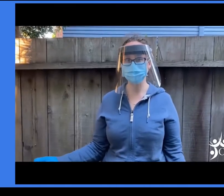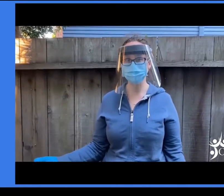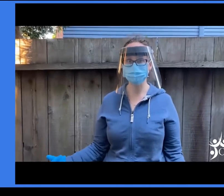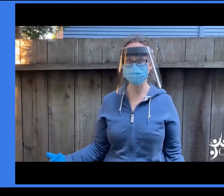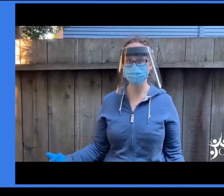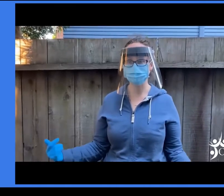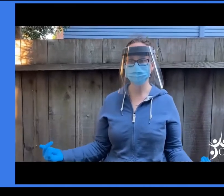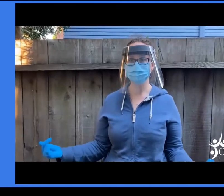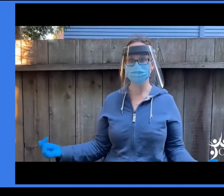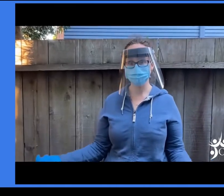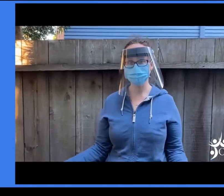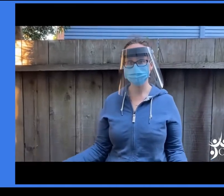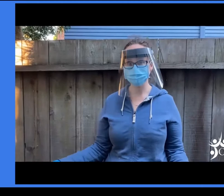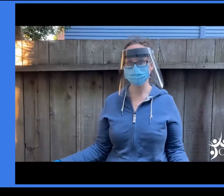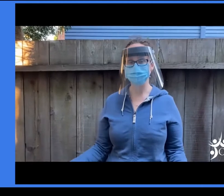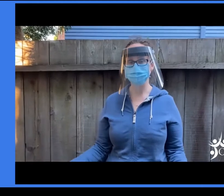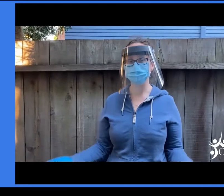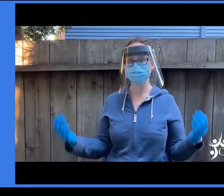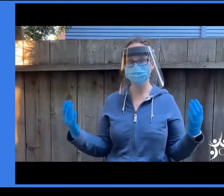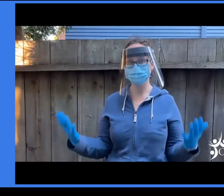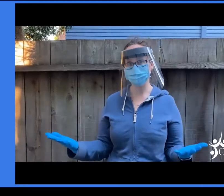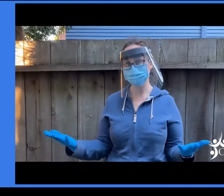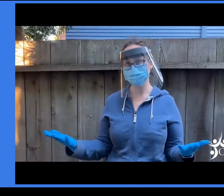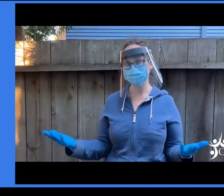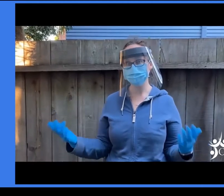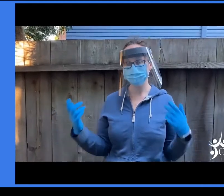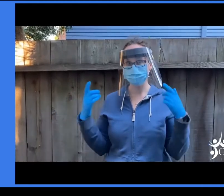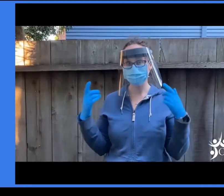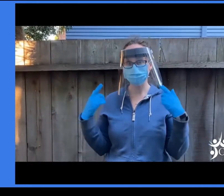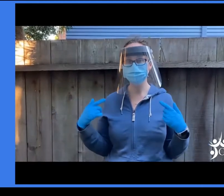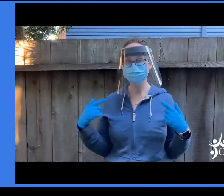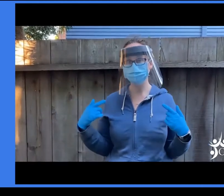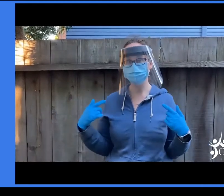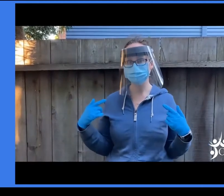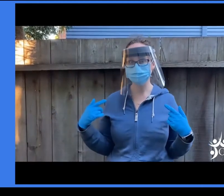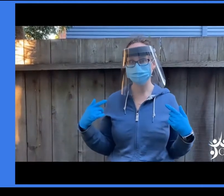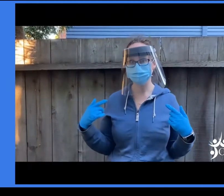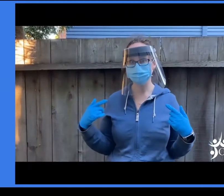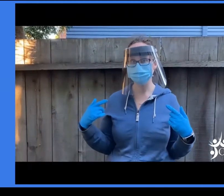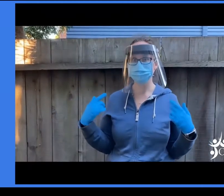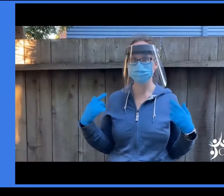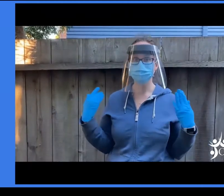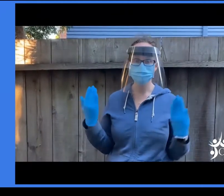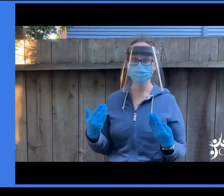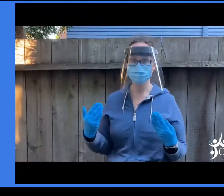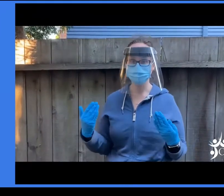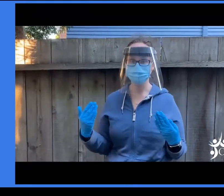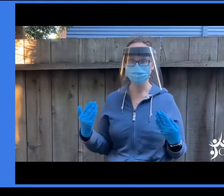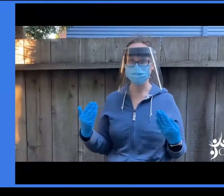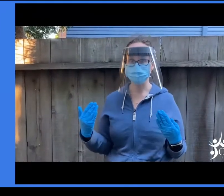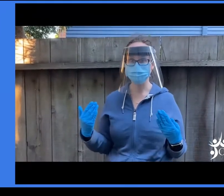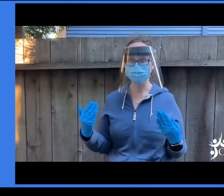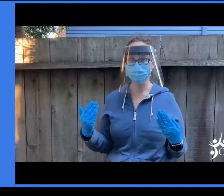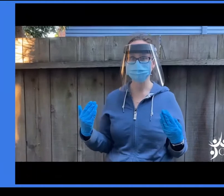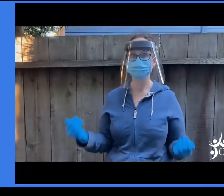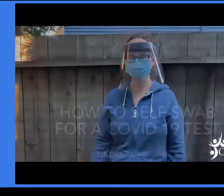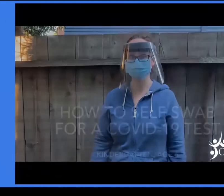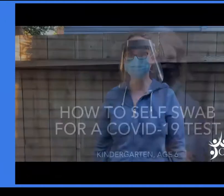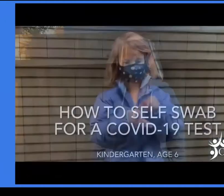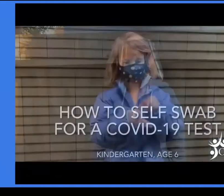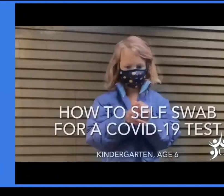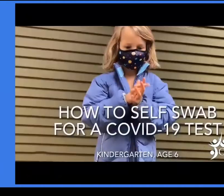protective equipment or PPE I need are gloves, optional but recommended eye protection such as goggles or face shield, and a